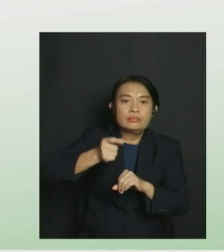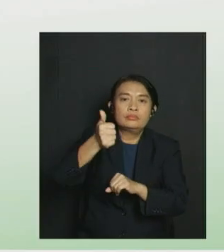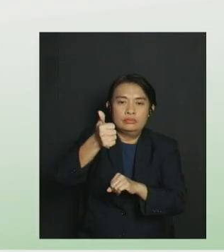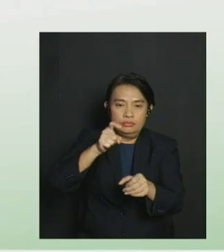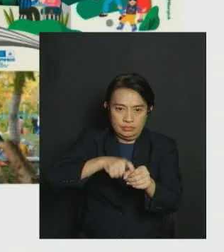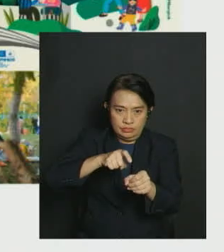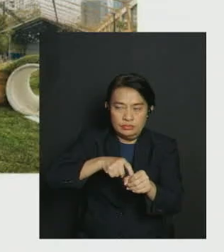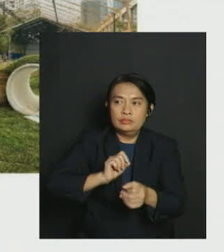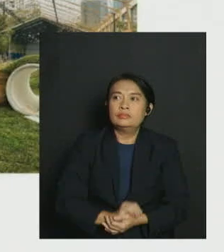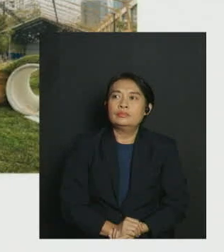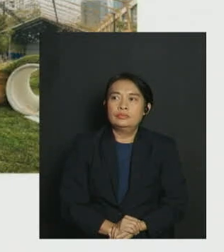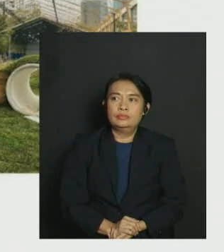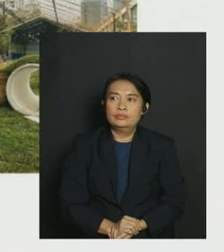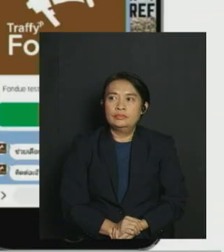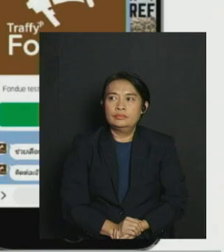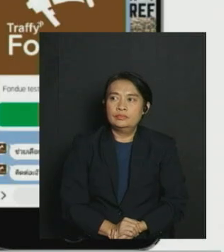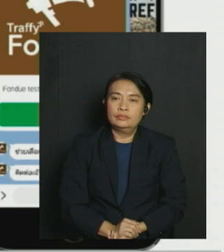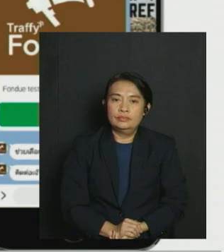Oops.